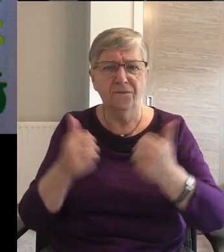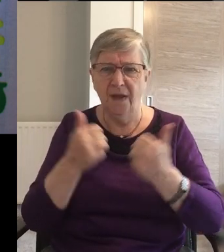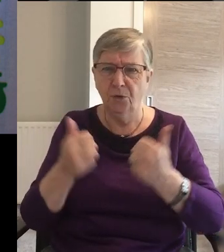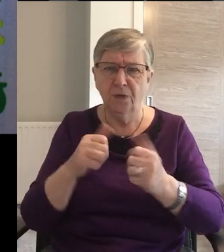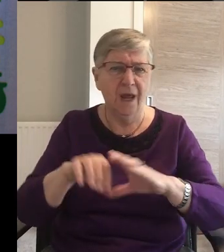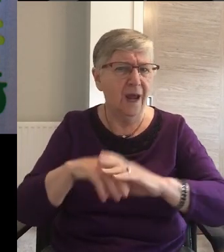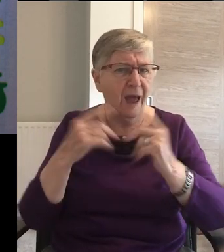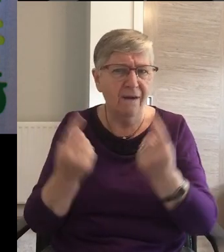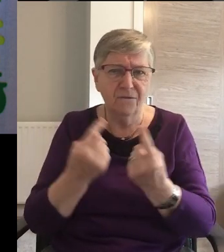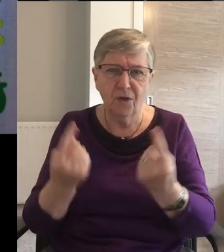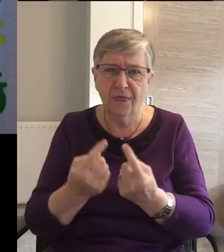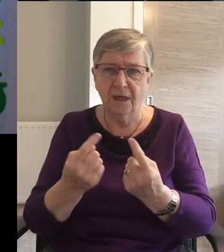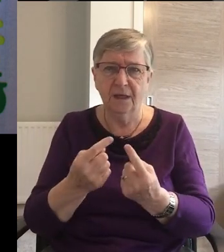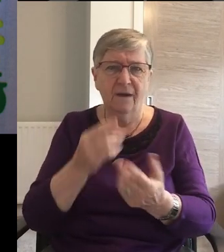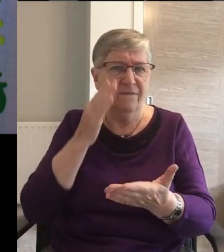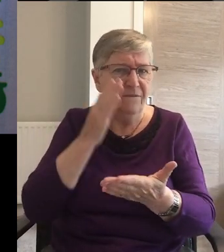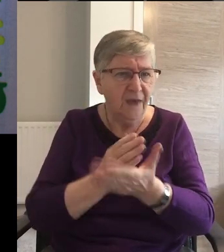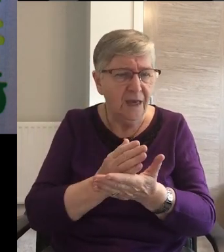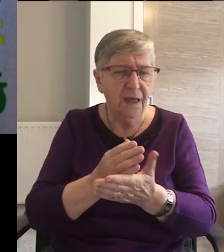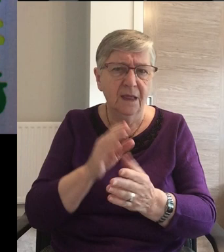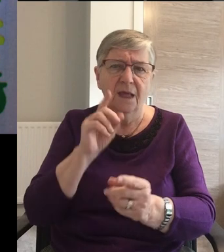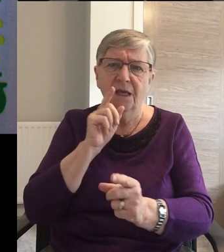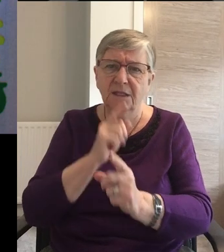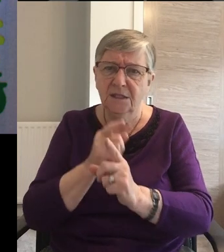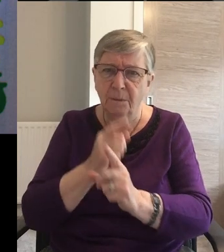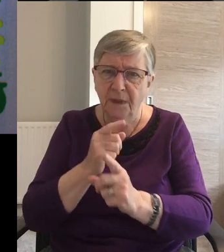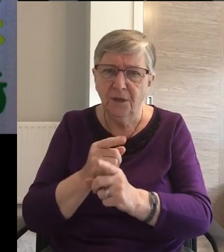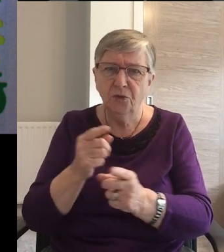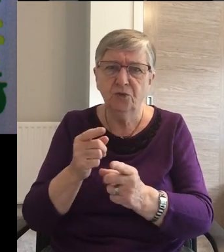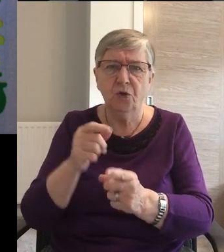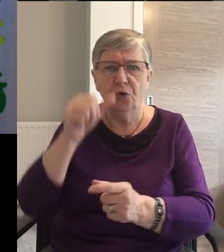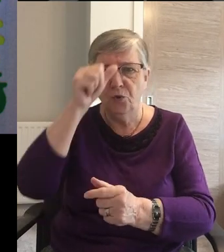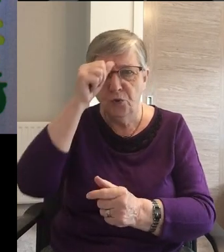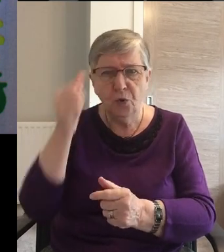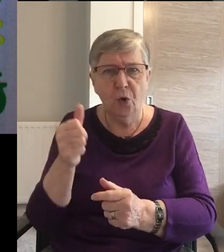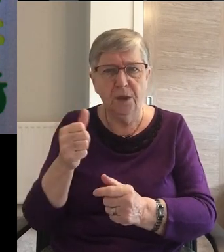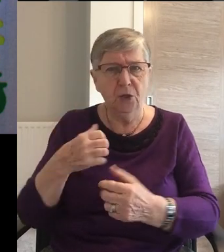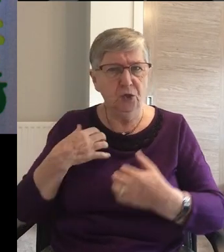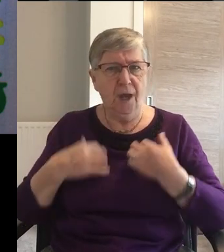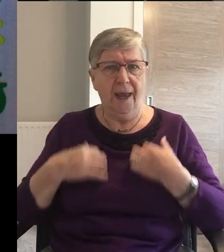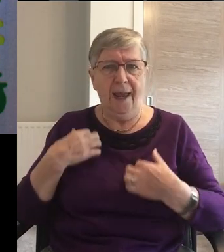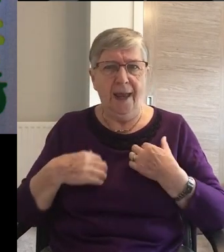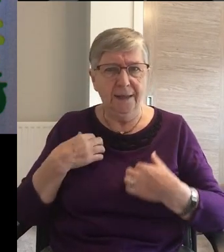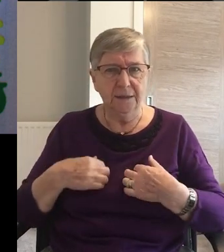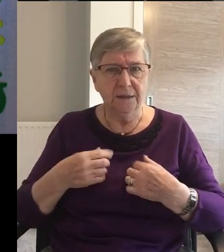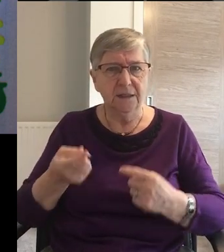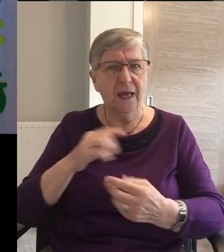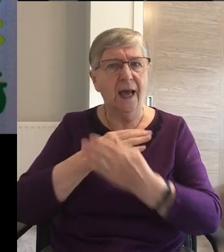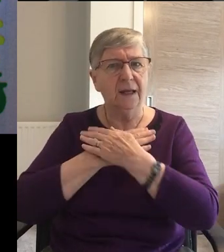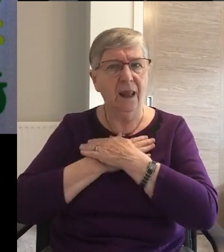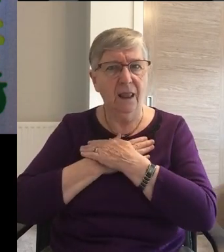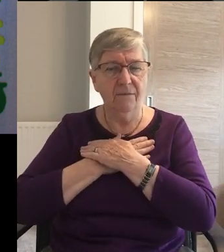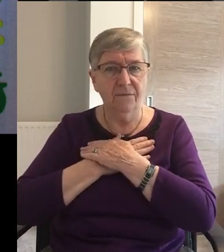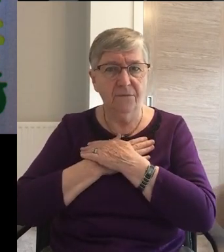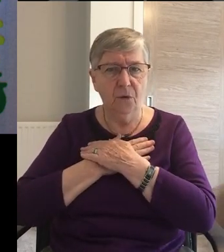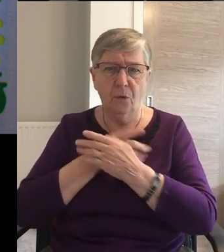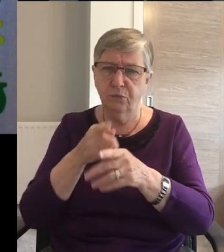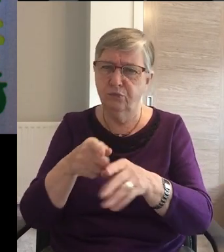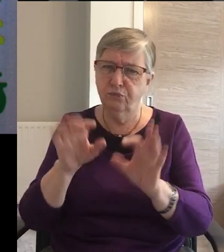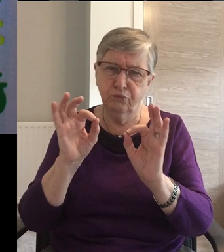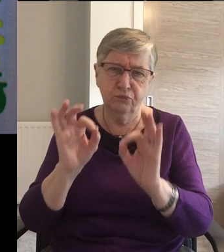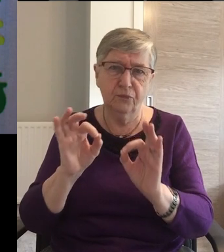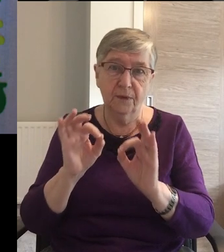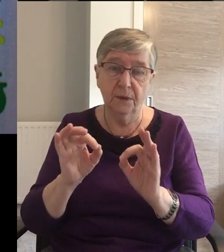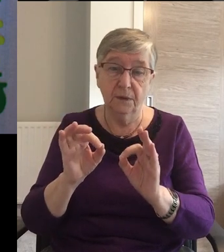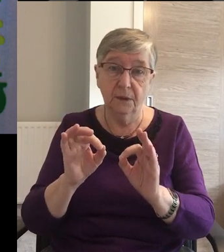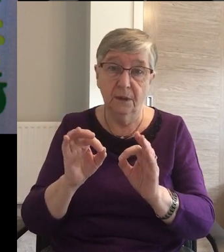In speech In knowledge In complete earnestness And in the love we have kindled in you See that